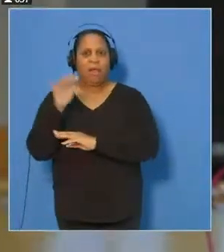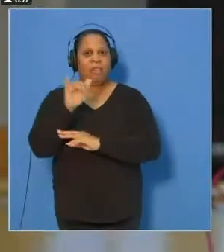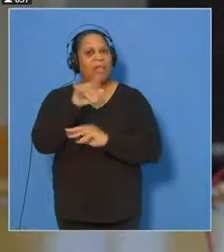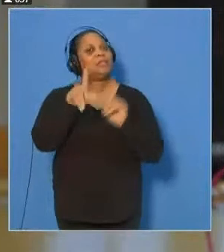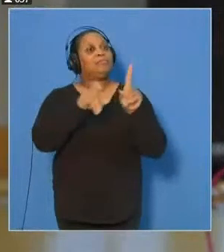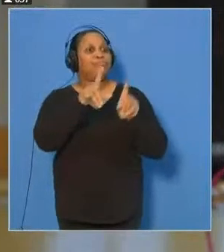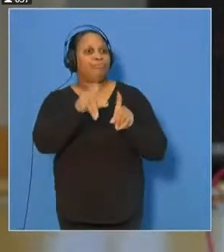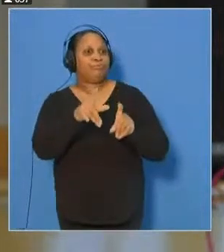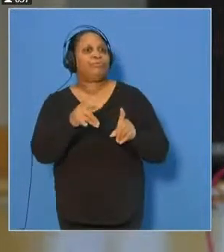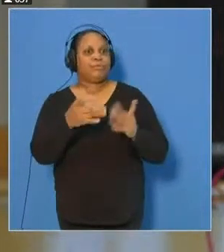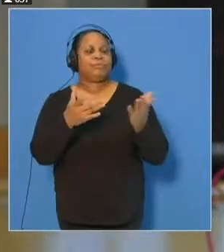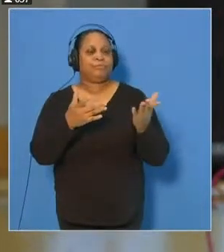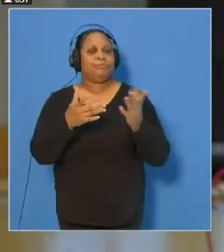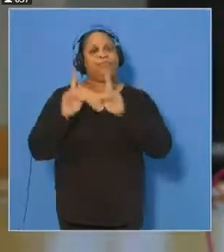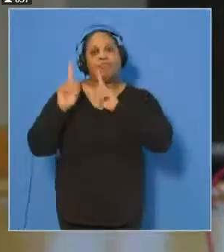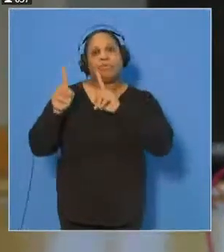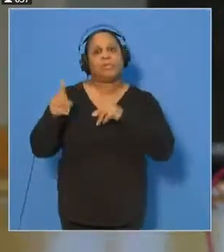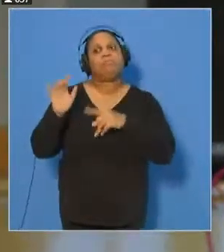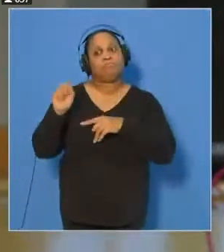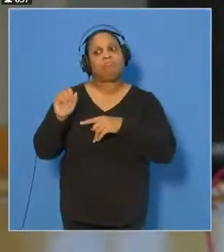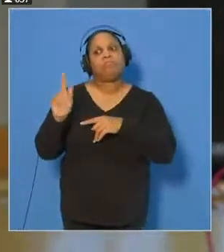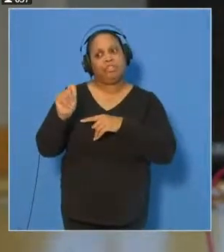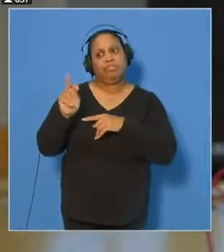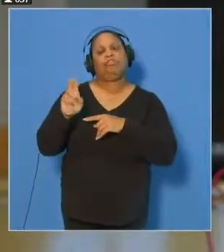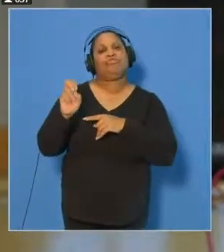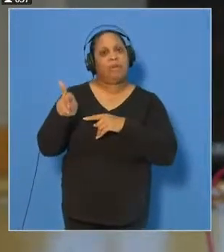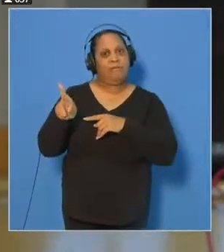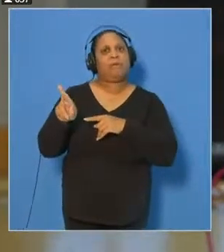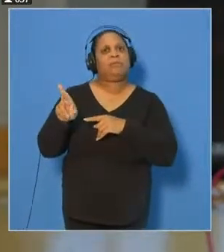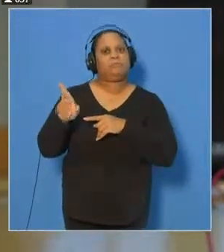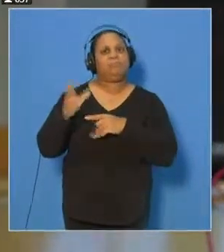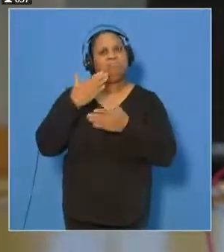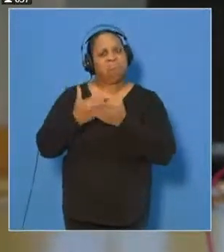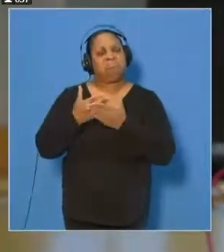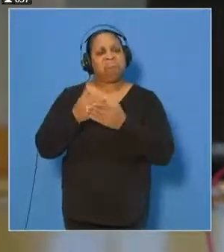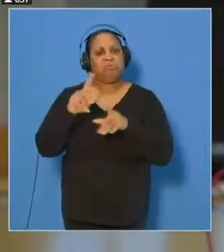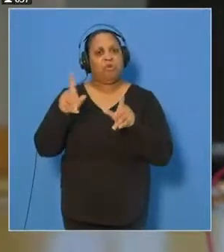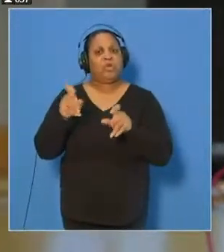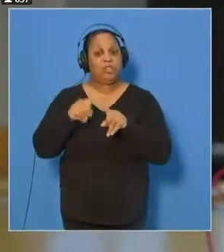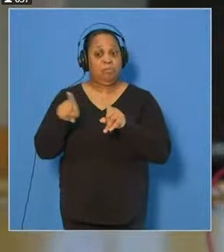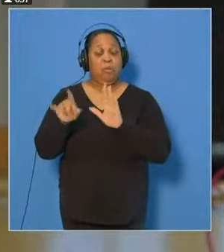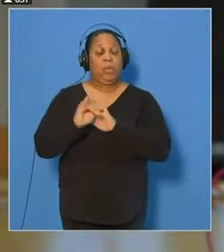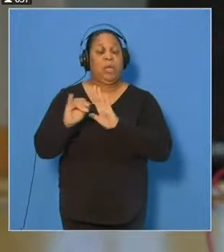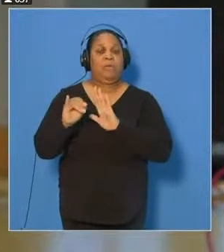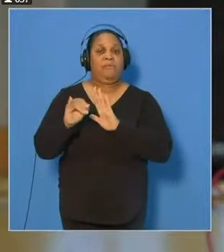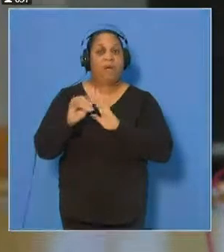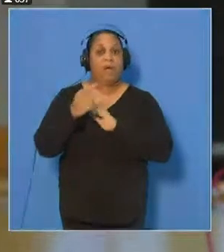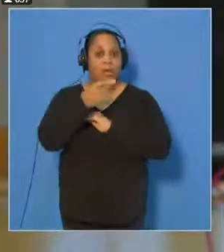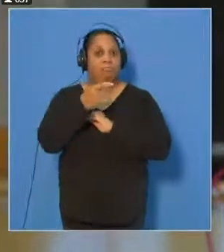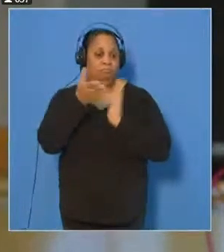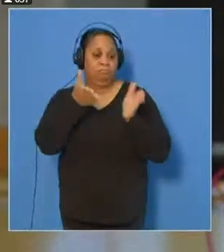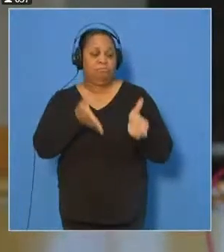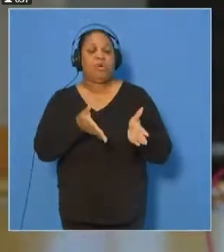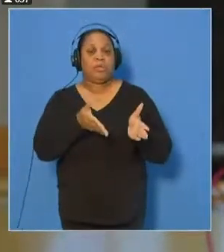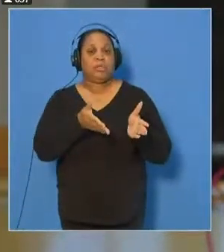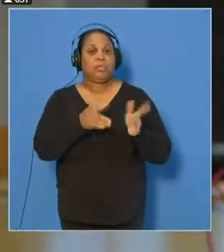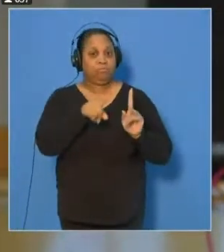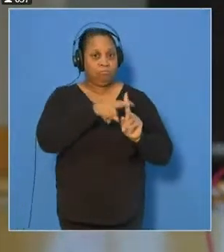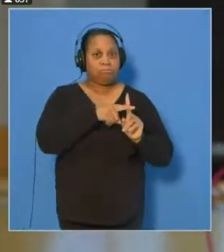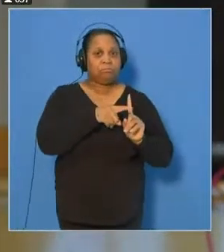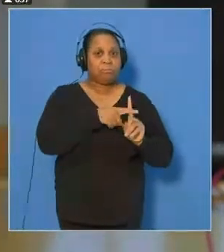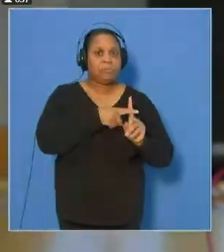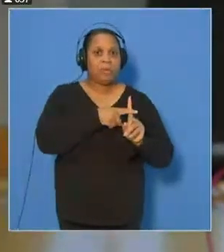being asked. certainly. And like I said, Trevor, that's a very good question. But when we did identify that there was a person that tested